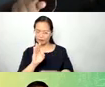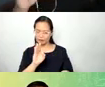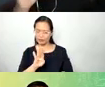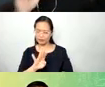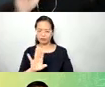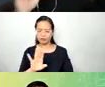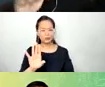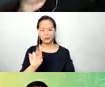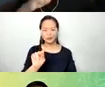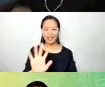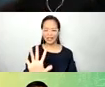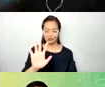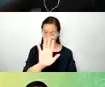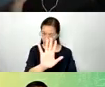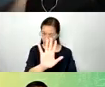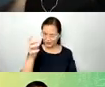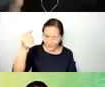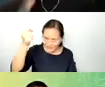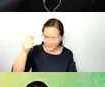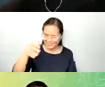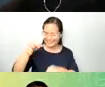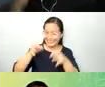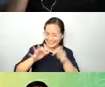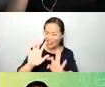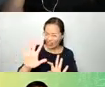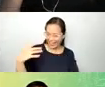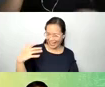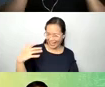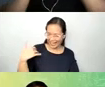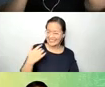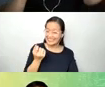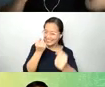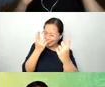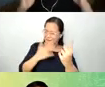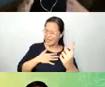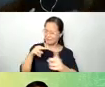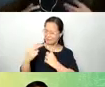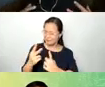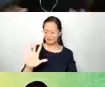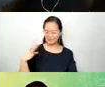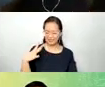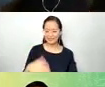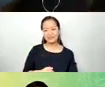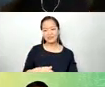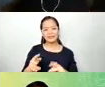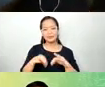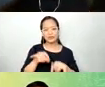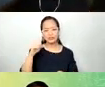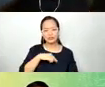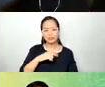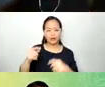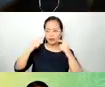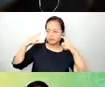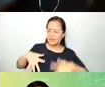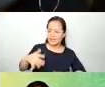withhold judgment. Take my perspective. Okay? So it was very important to us and nagulat talaga kami,